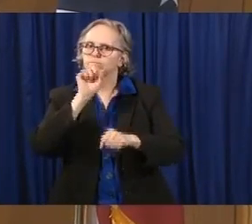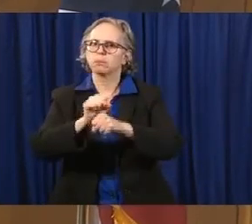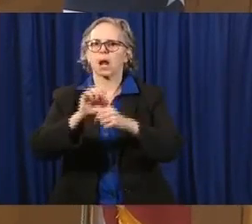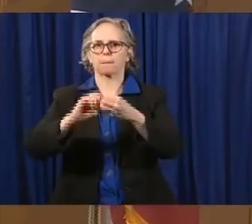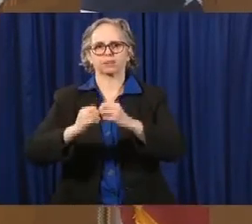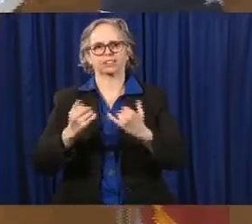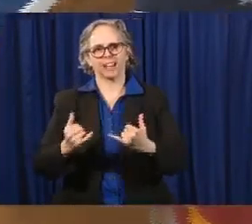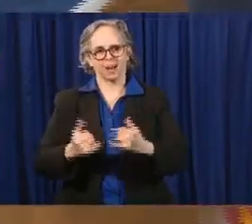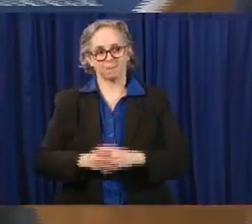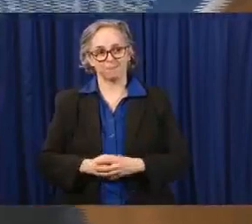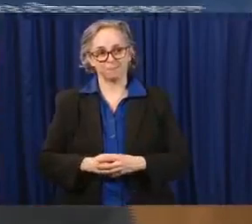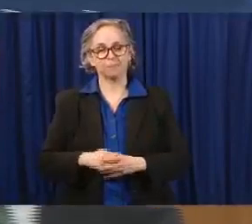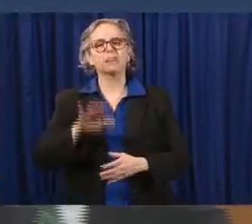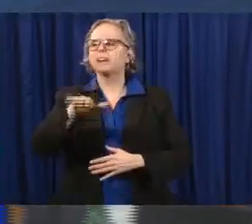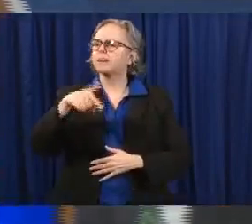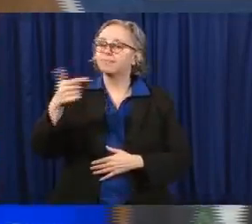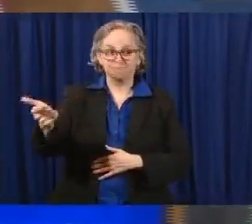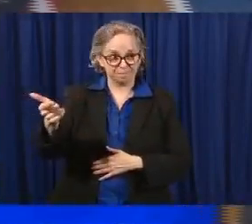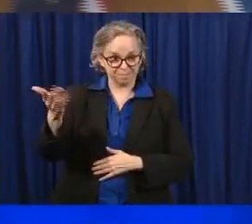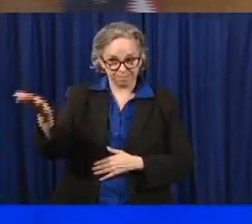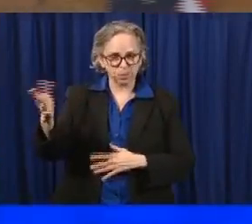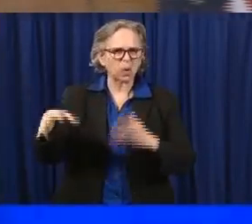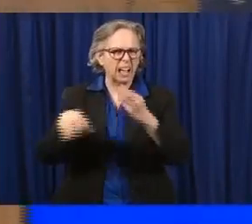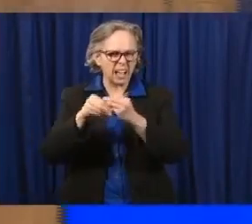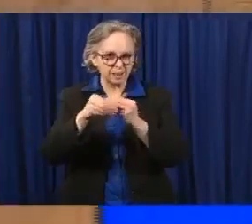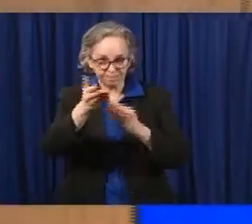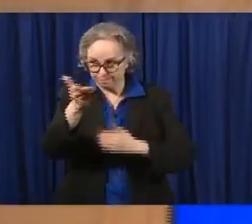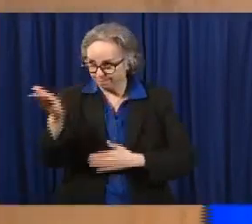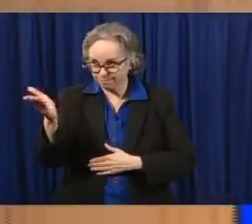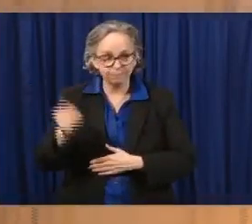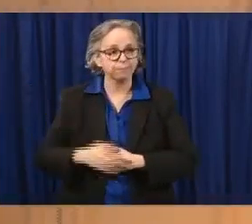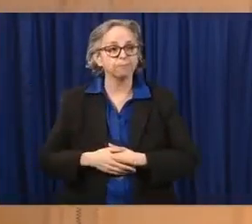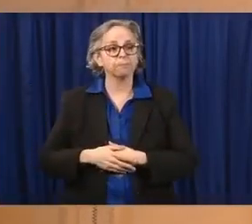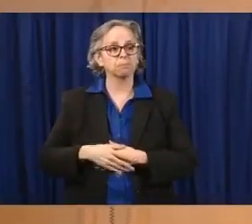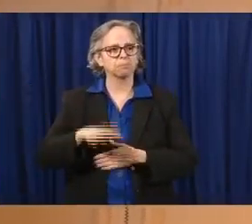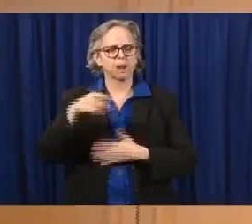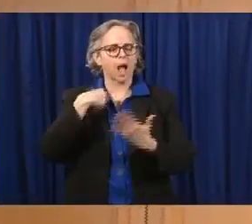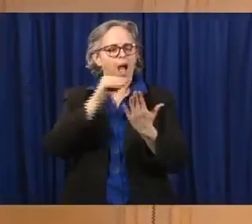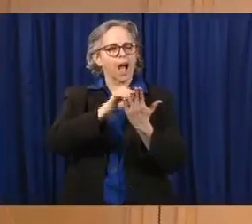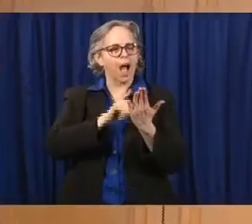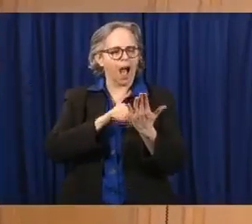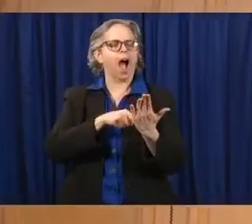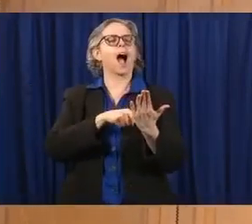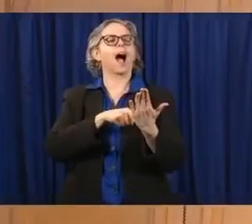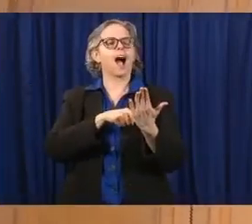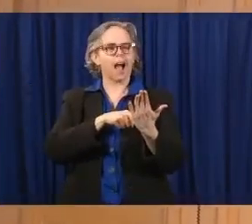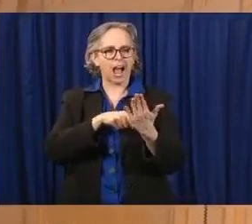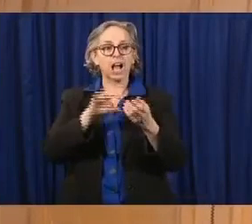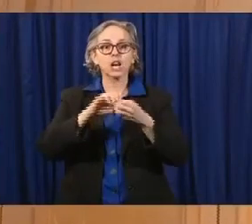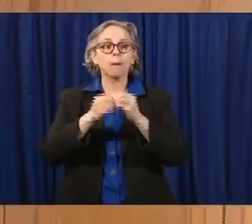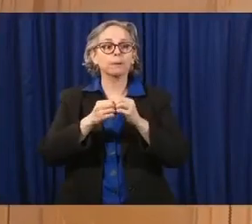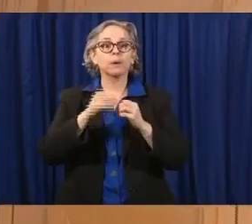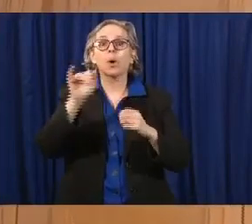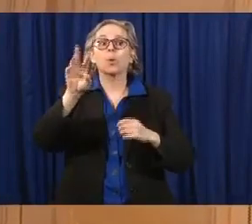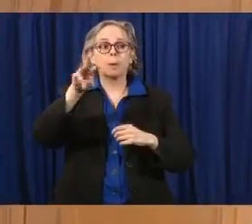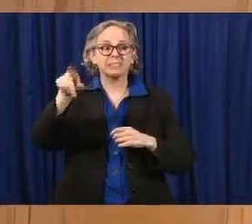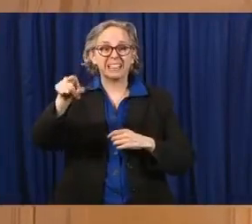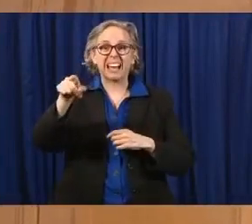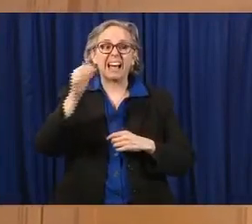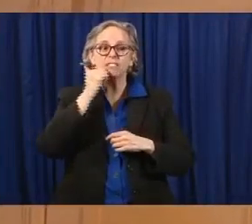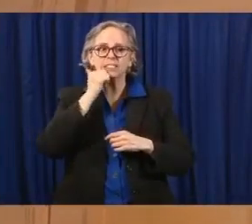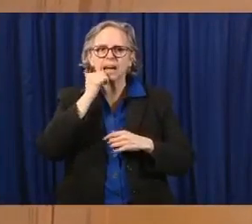Governor, I just want to add that I received a note here that numbers are being updated at 2 p.m.